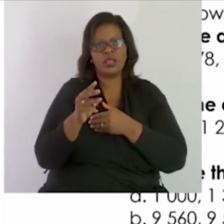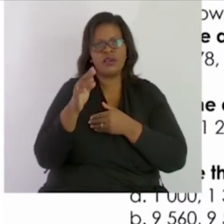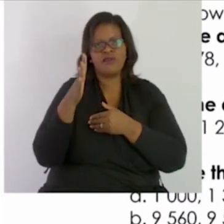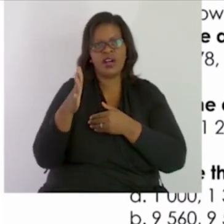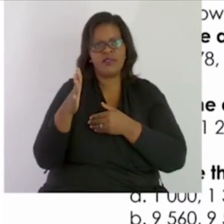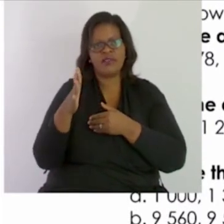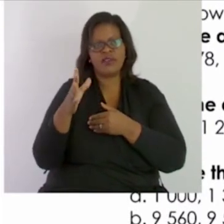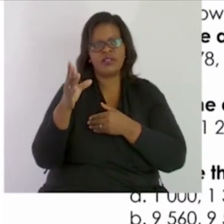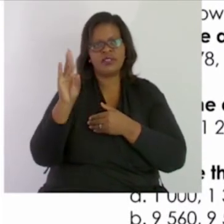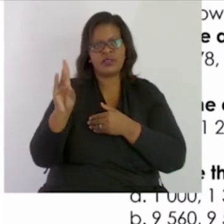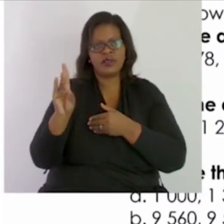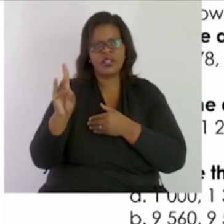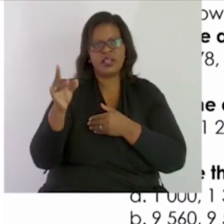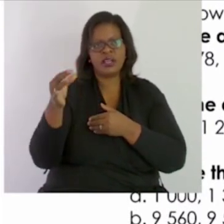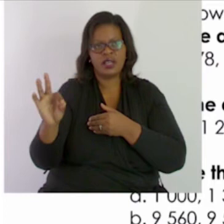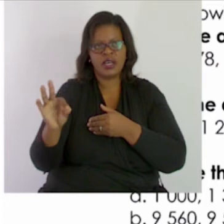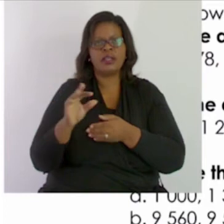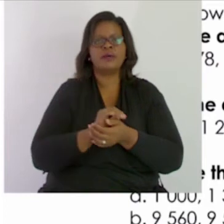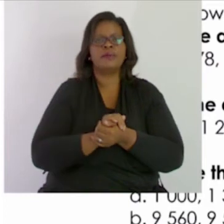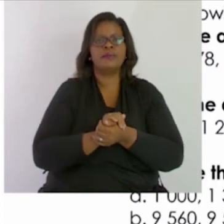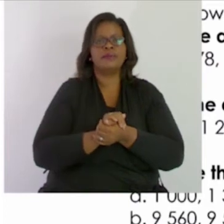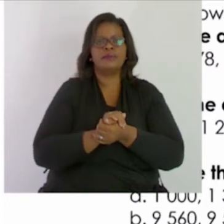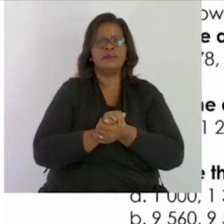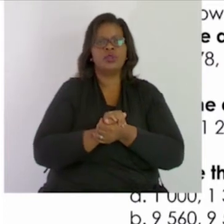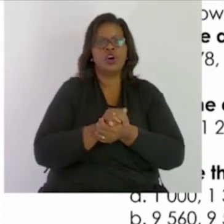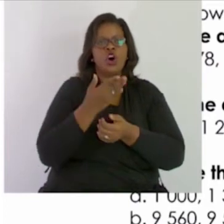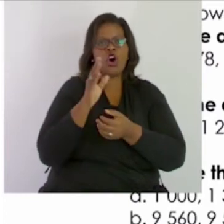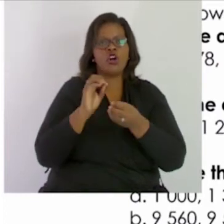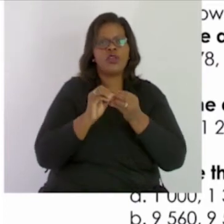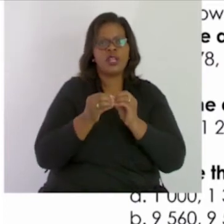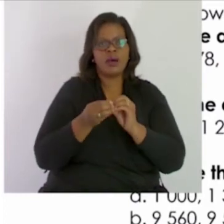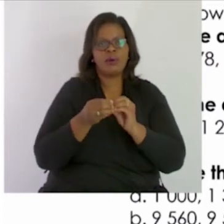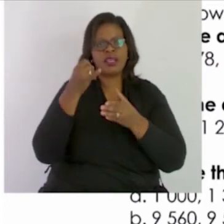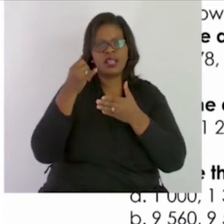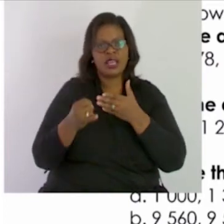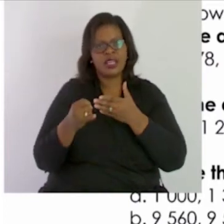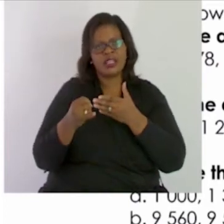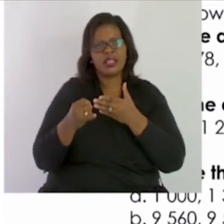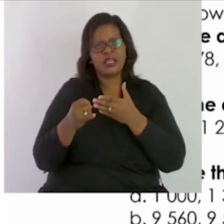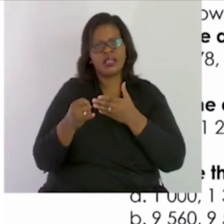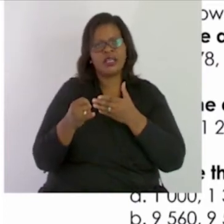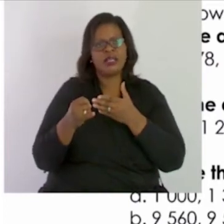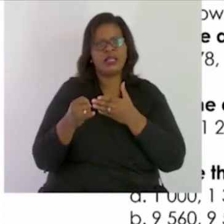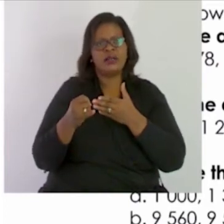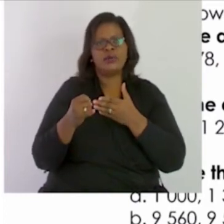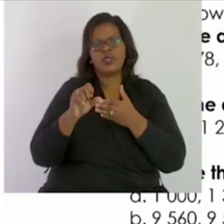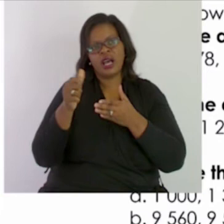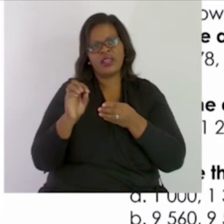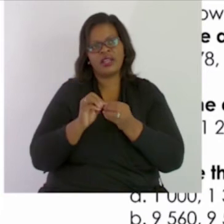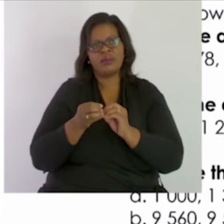5, 7, and 9. So all the numbers which are not ending with those ones are not odd numbers.